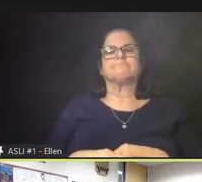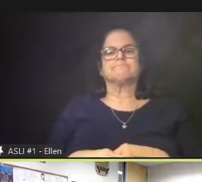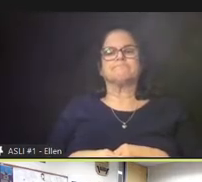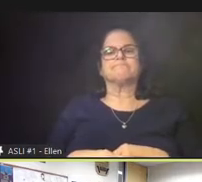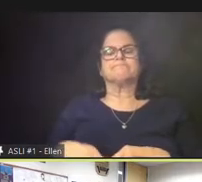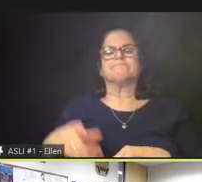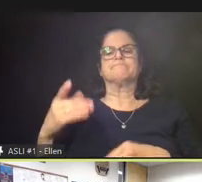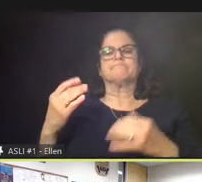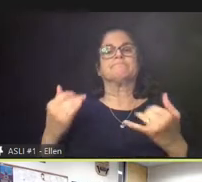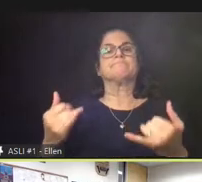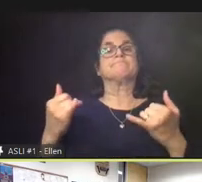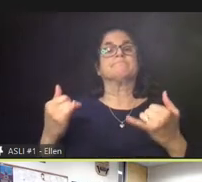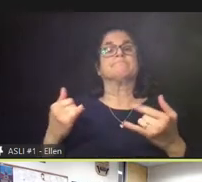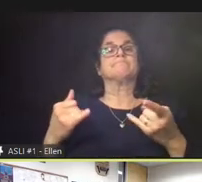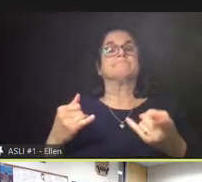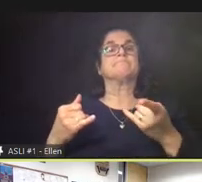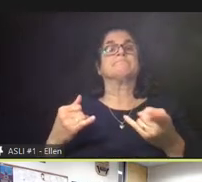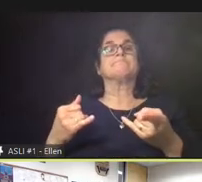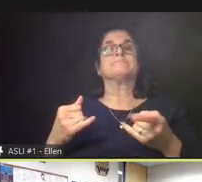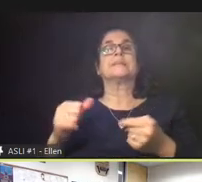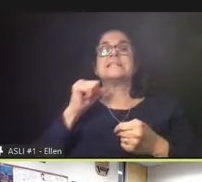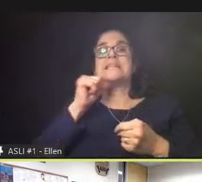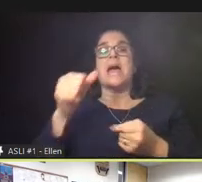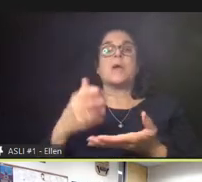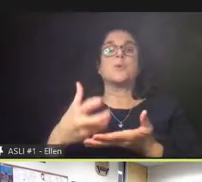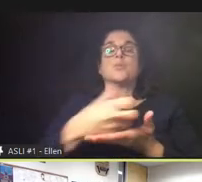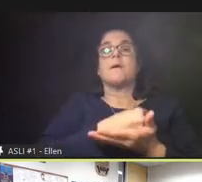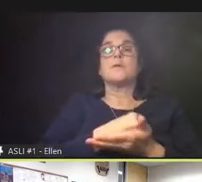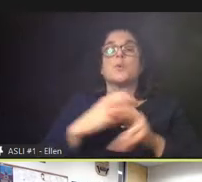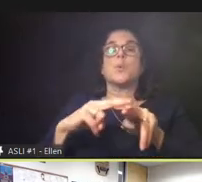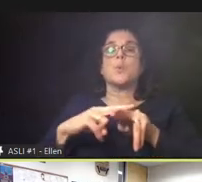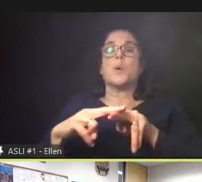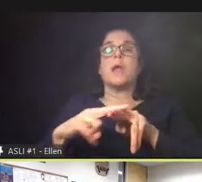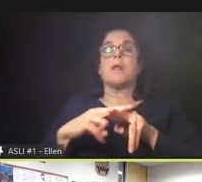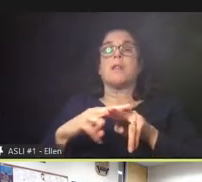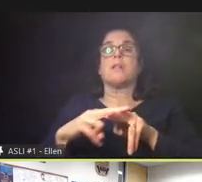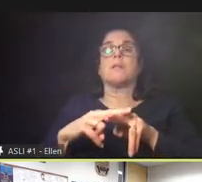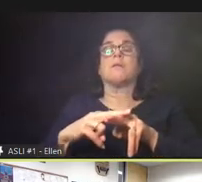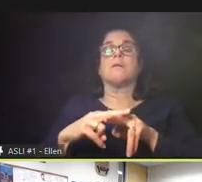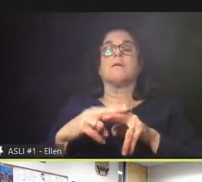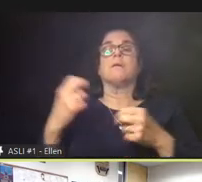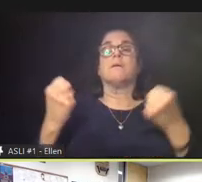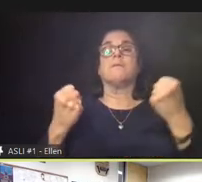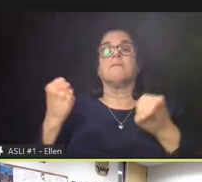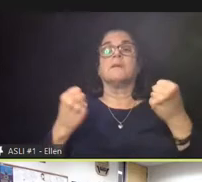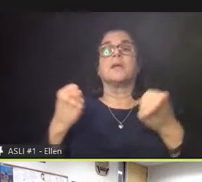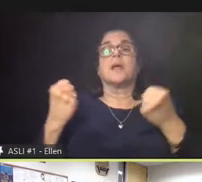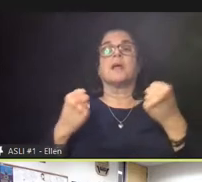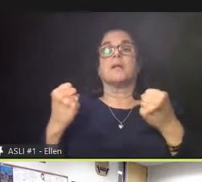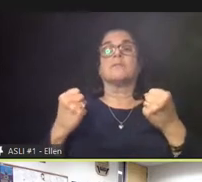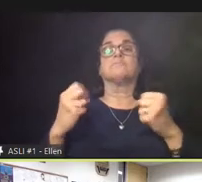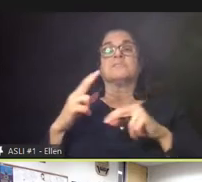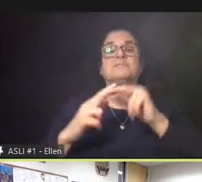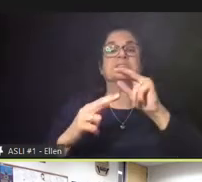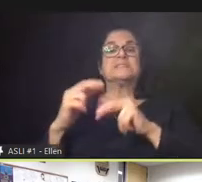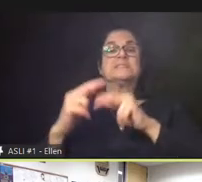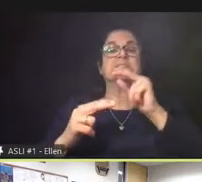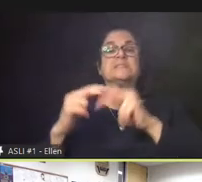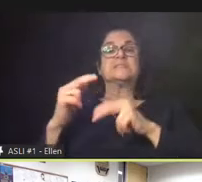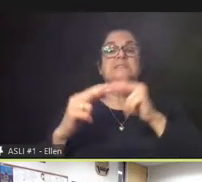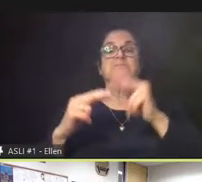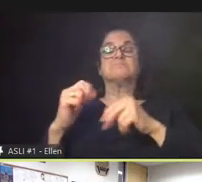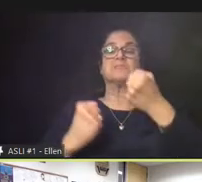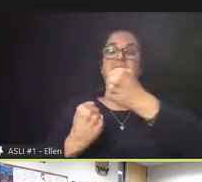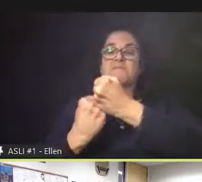is non-revenue rail vehicle maintenance facility, continues on budget and on schedule. And most of the work continues around the foundation of the building itself and the